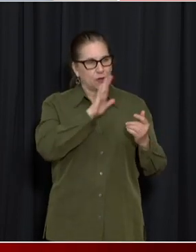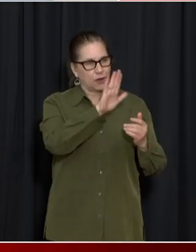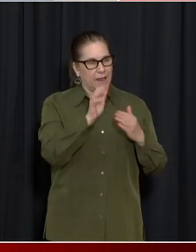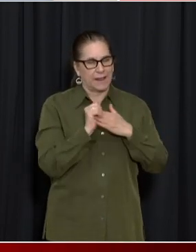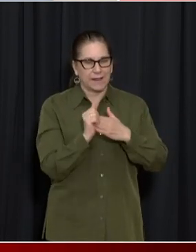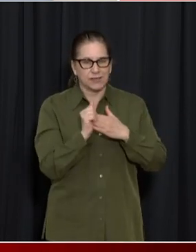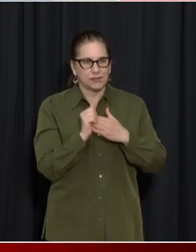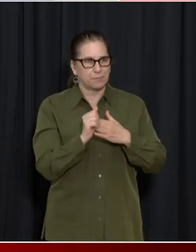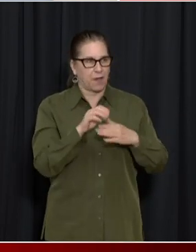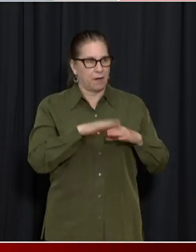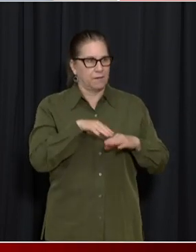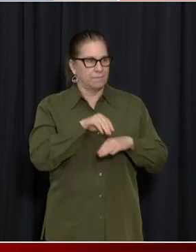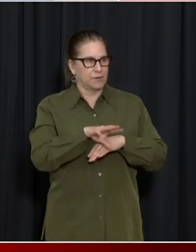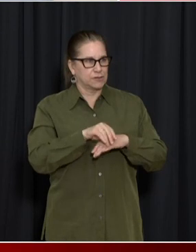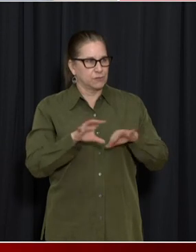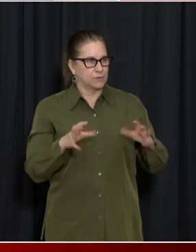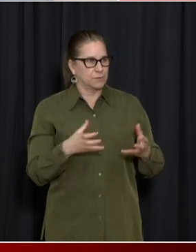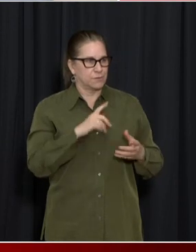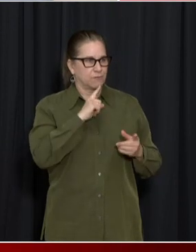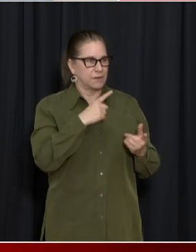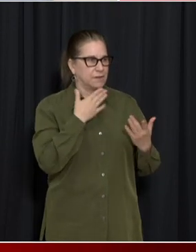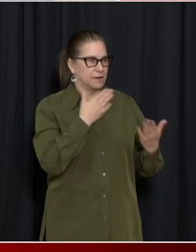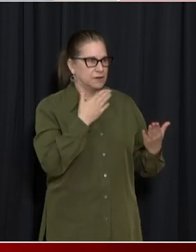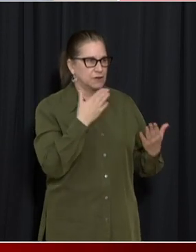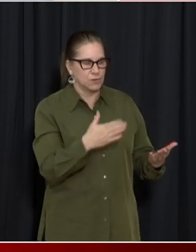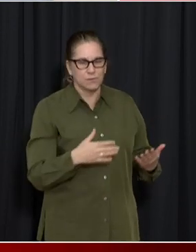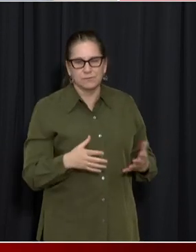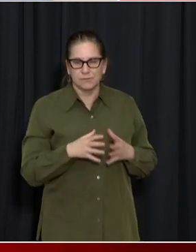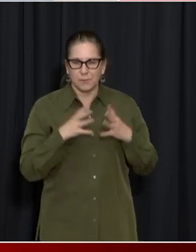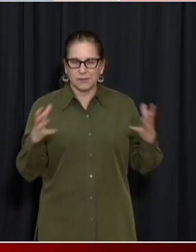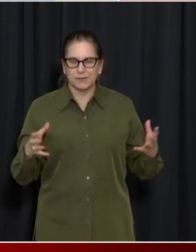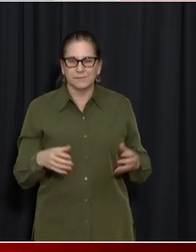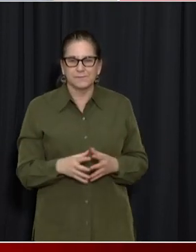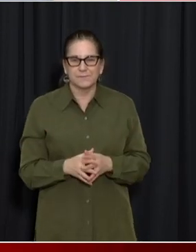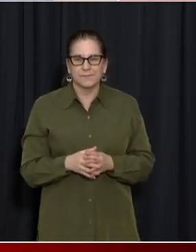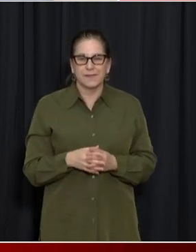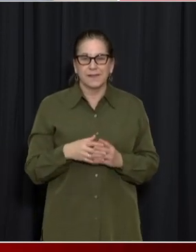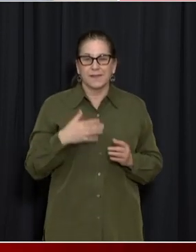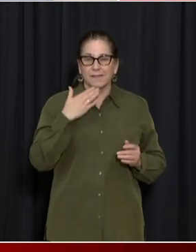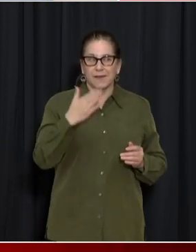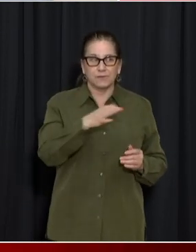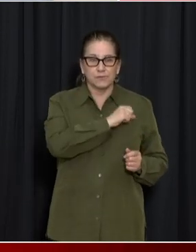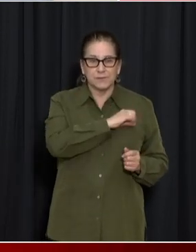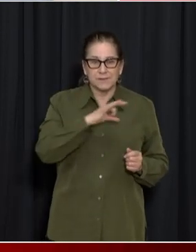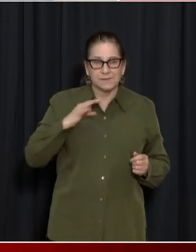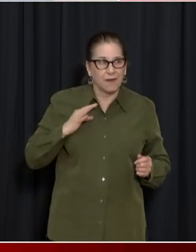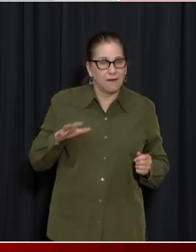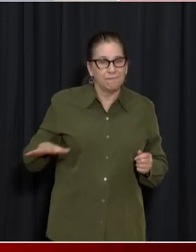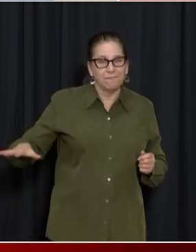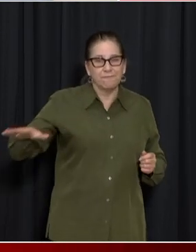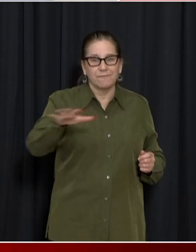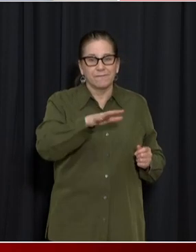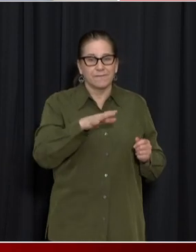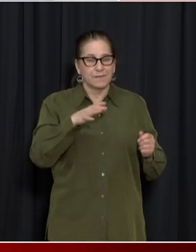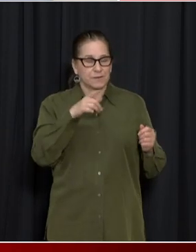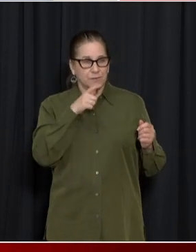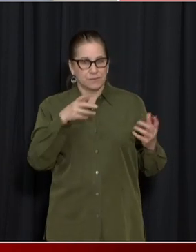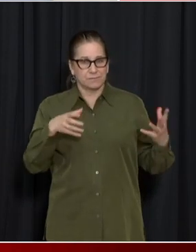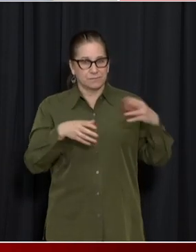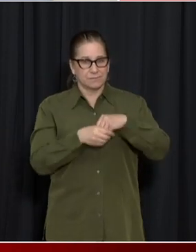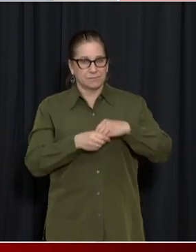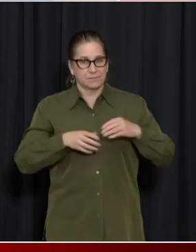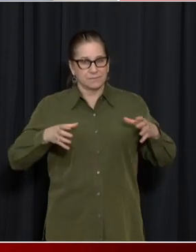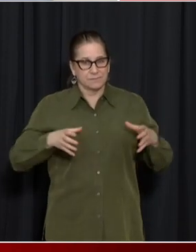and who are available. To the staff, to the Reopen Committee, let me start with Andrew Trueblood and Lindsay